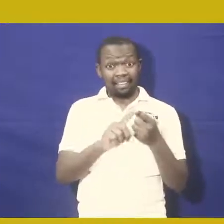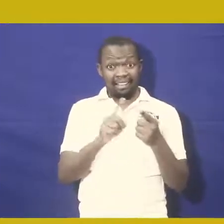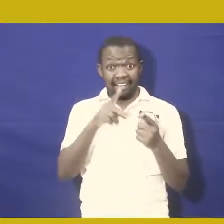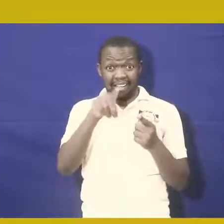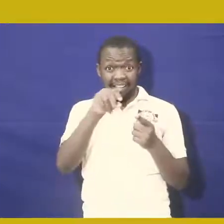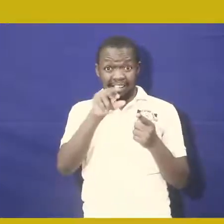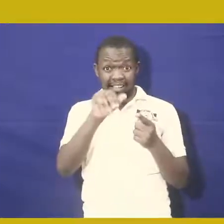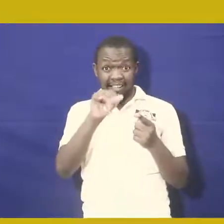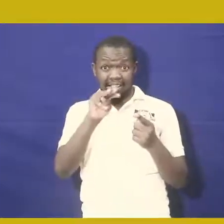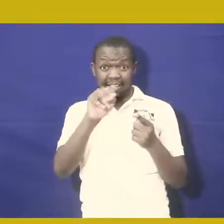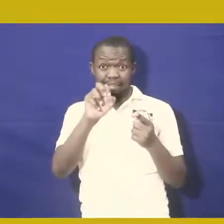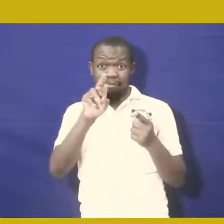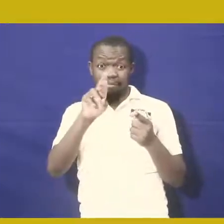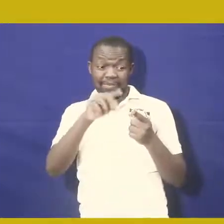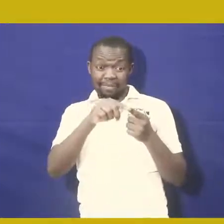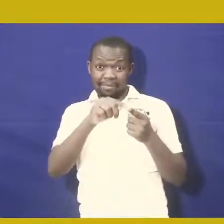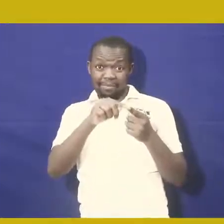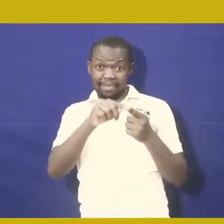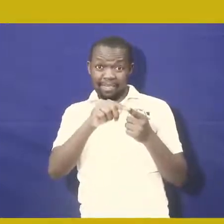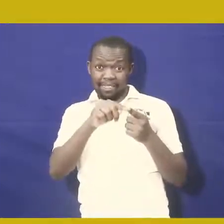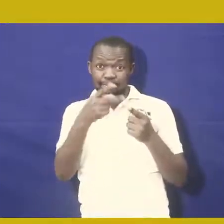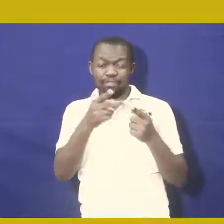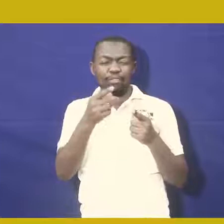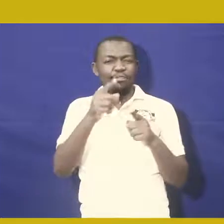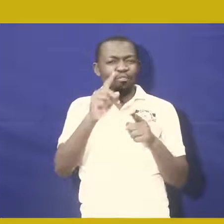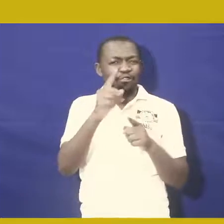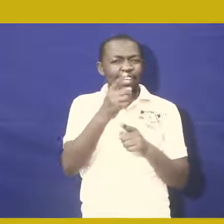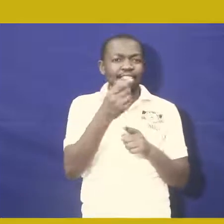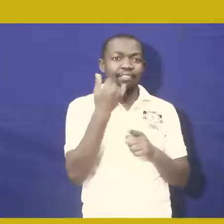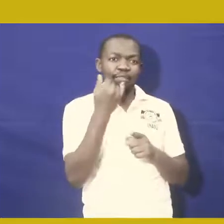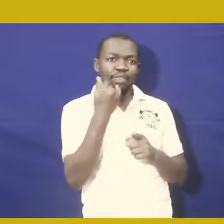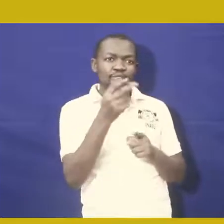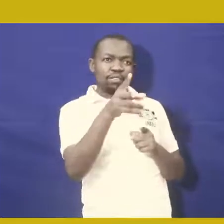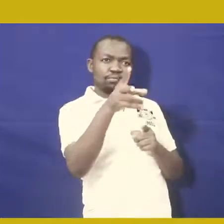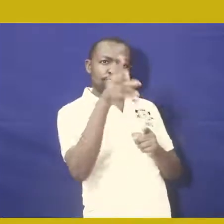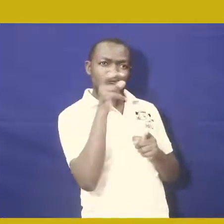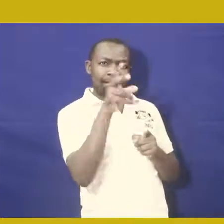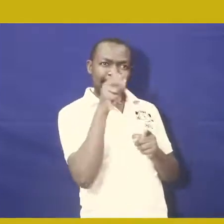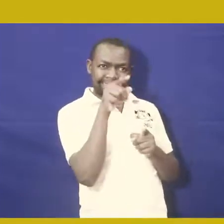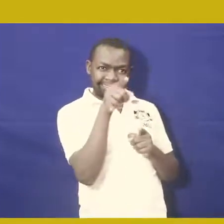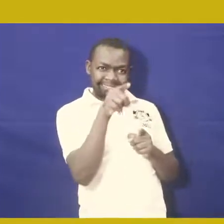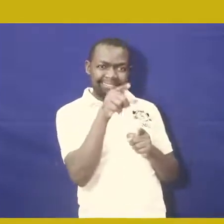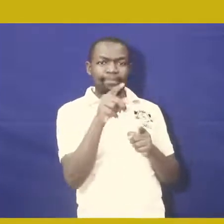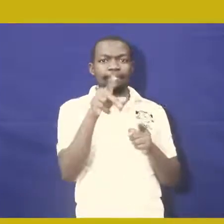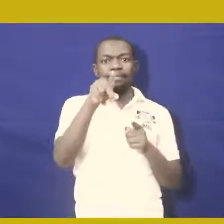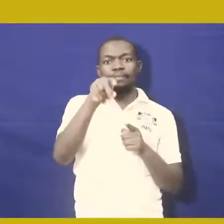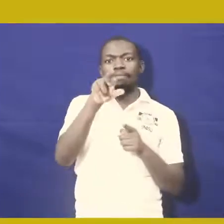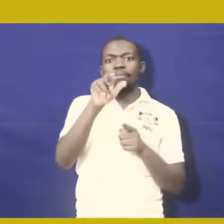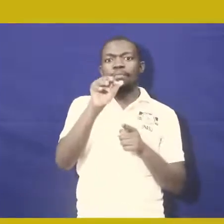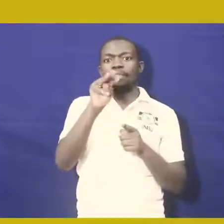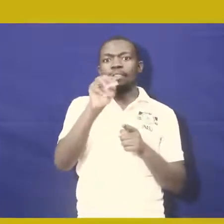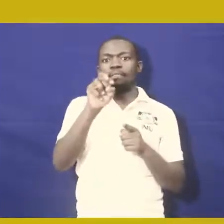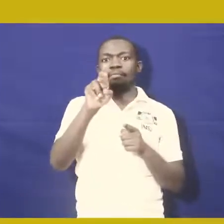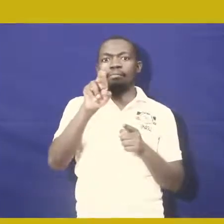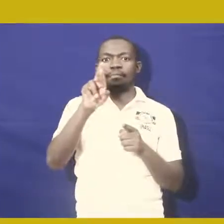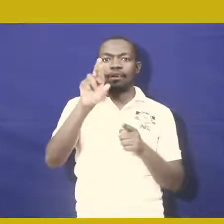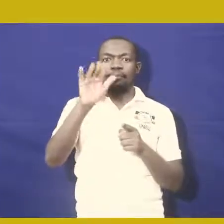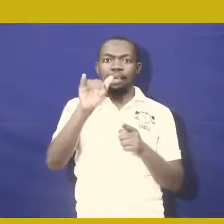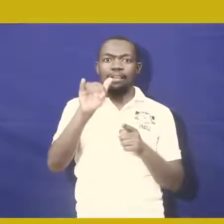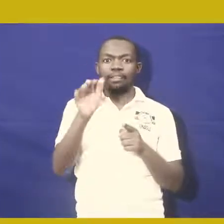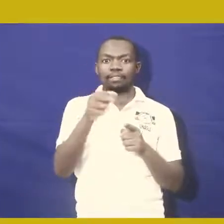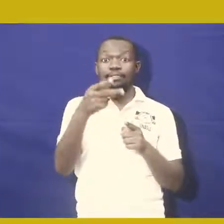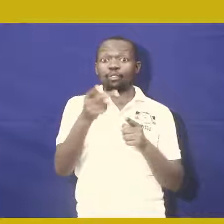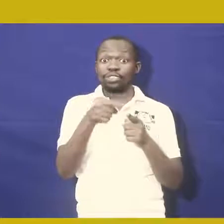source is the first-hand information we obtain from the person